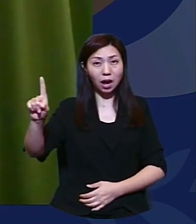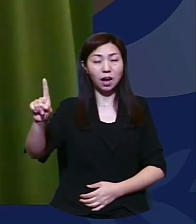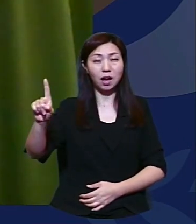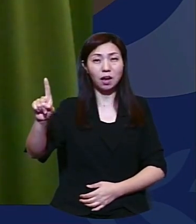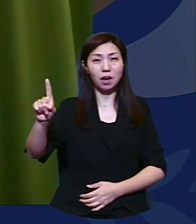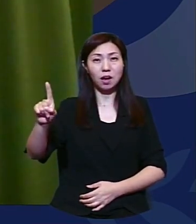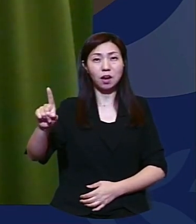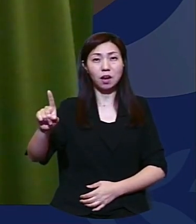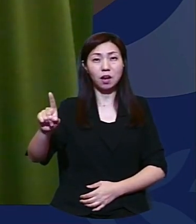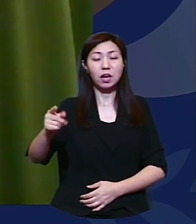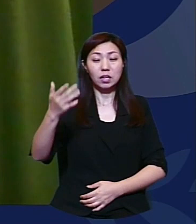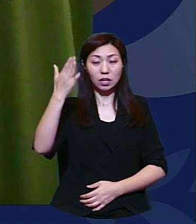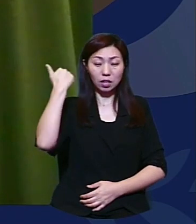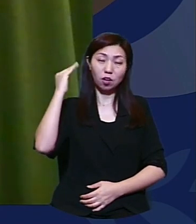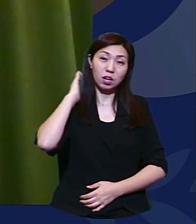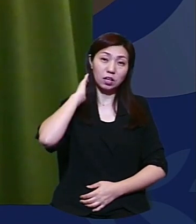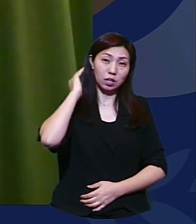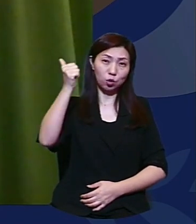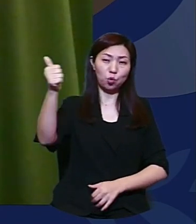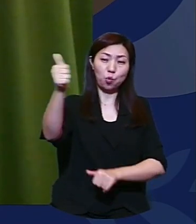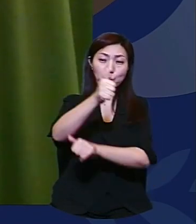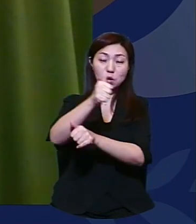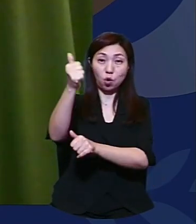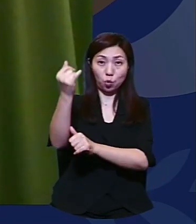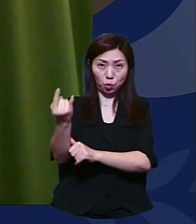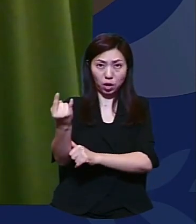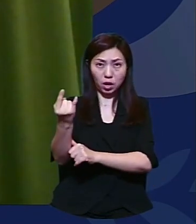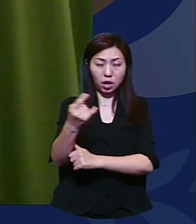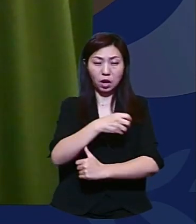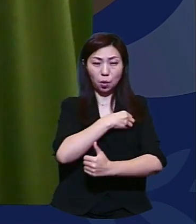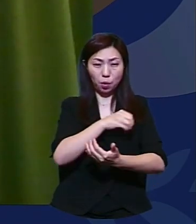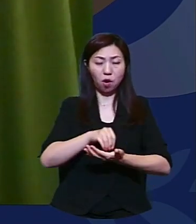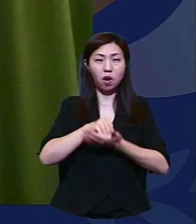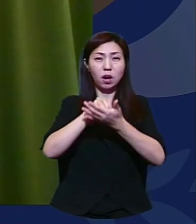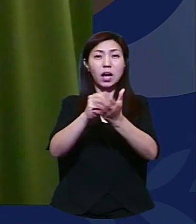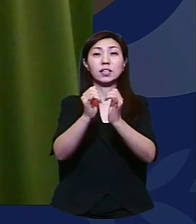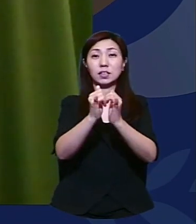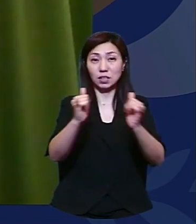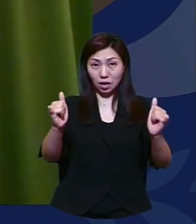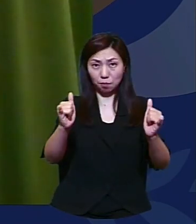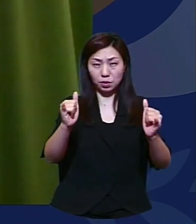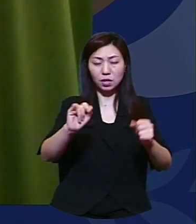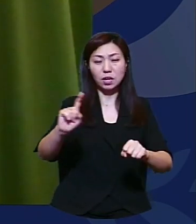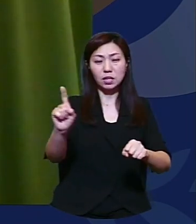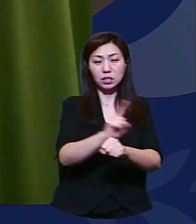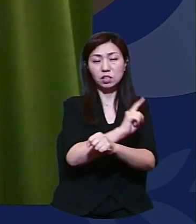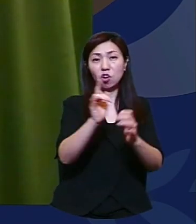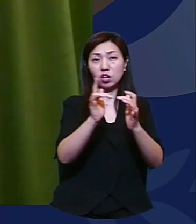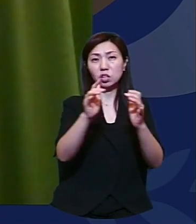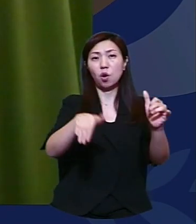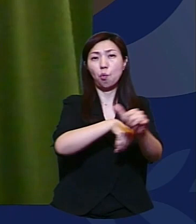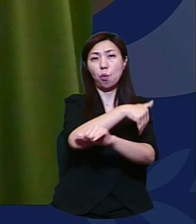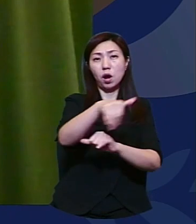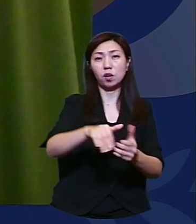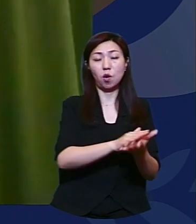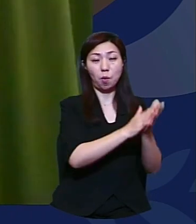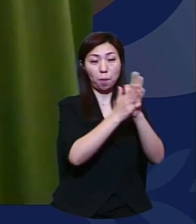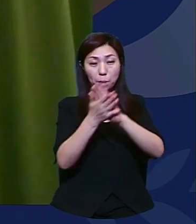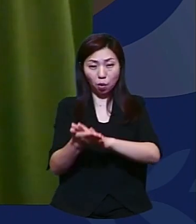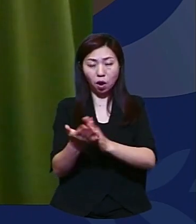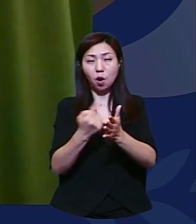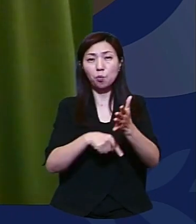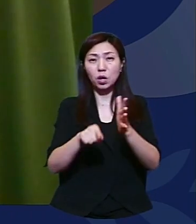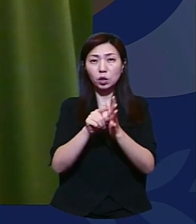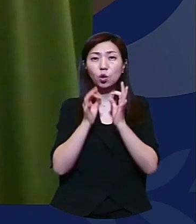economic matters and digital transformation. And his team was located in the president's office and really had the authority and mandate to do very